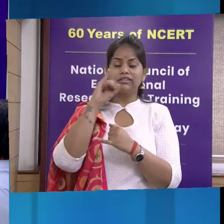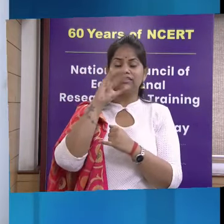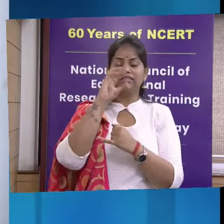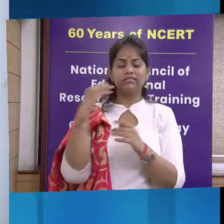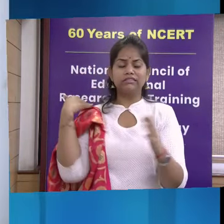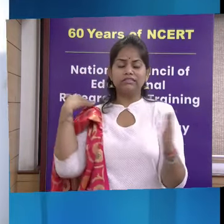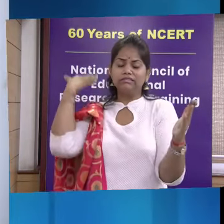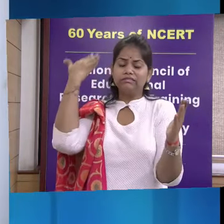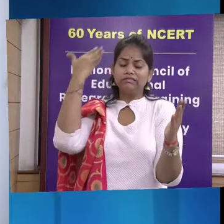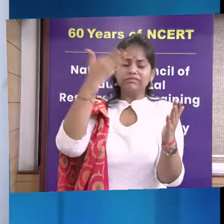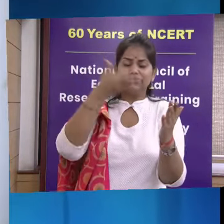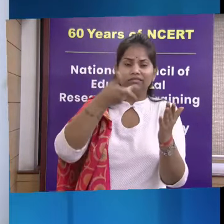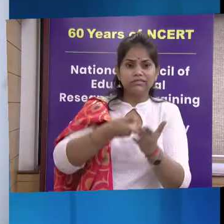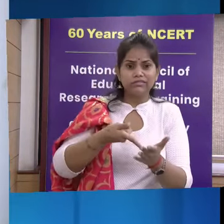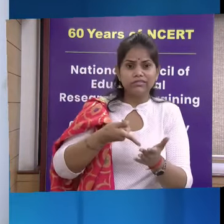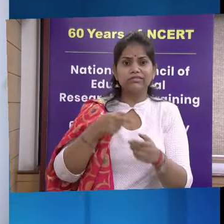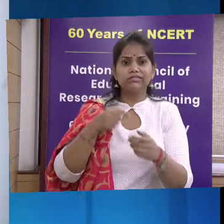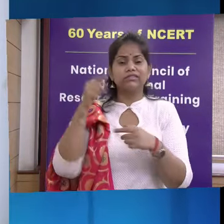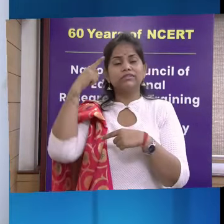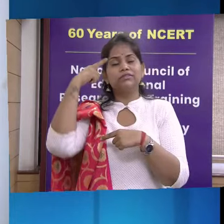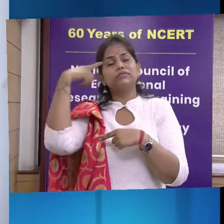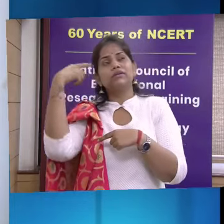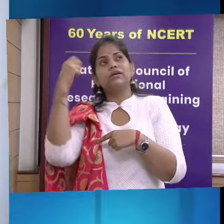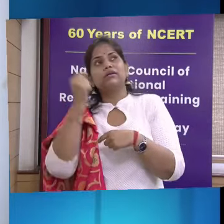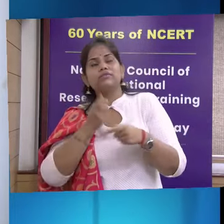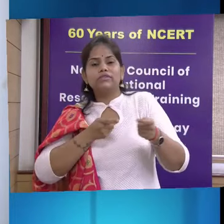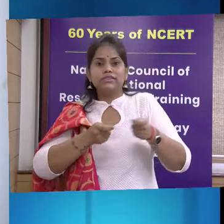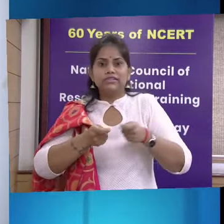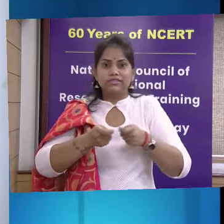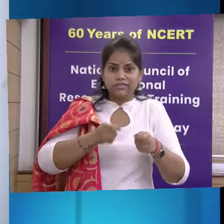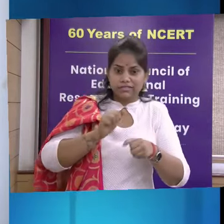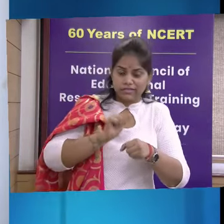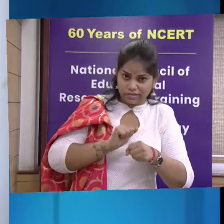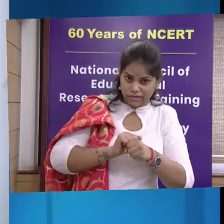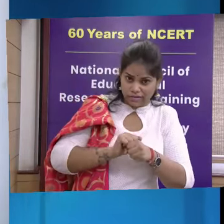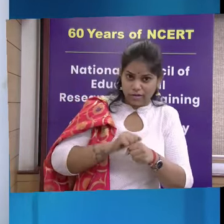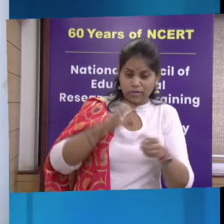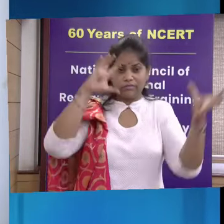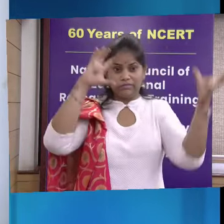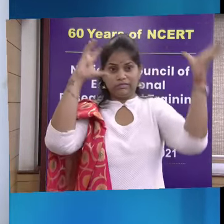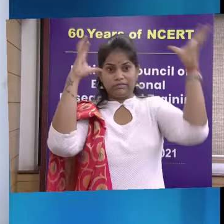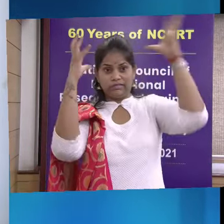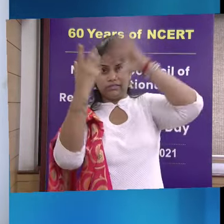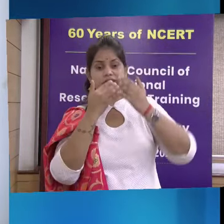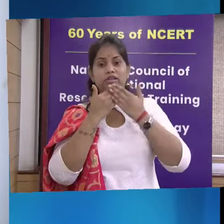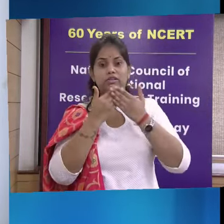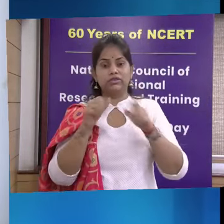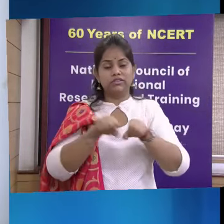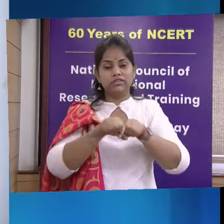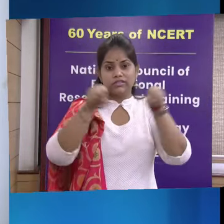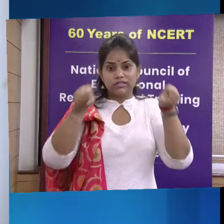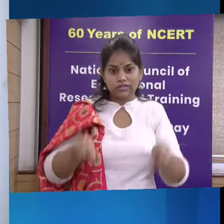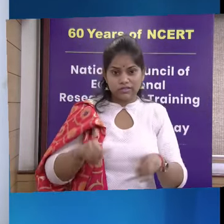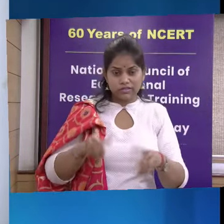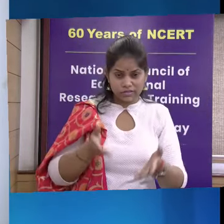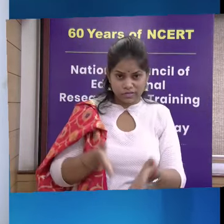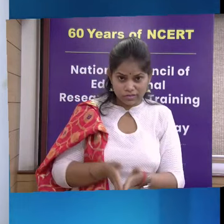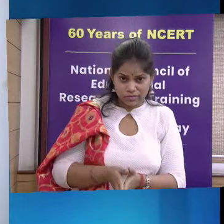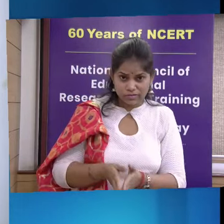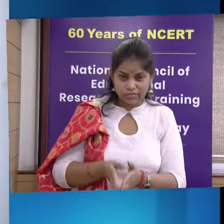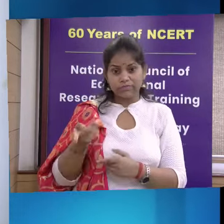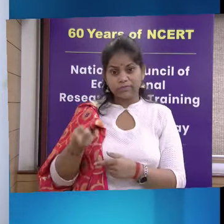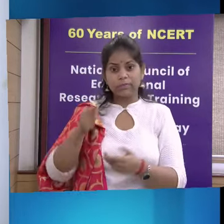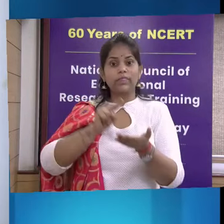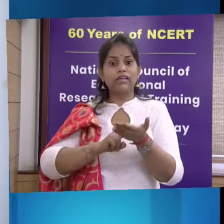magnificent, memorable service to the country's education system. NCERT has not only